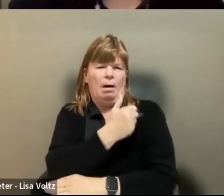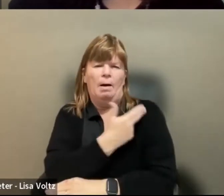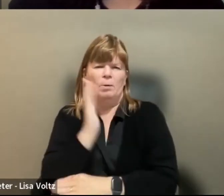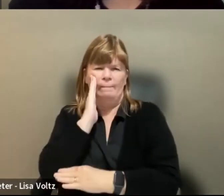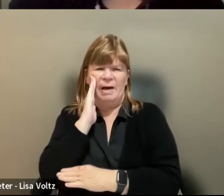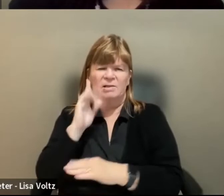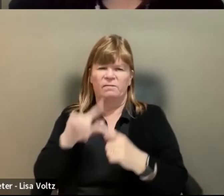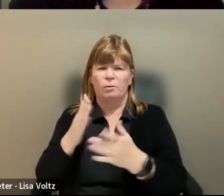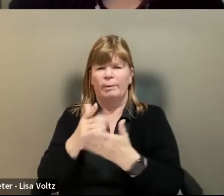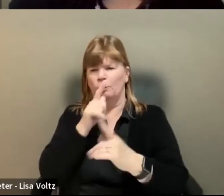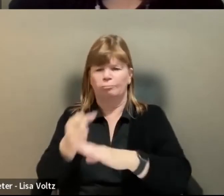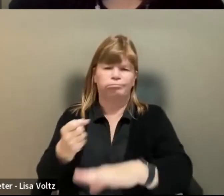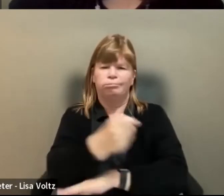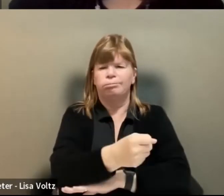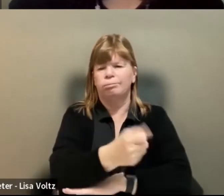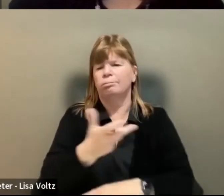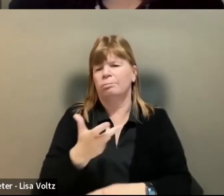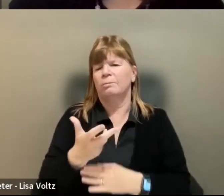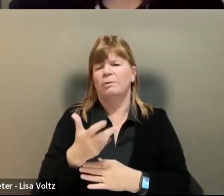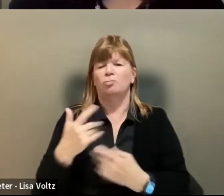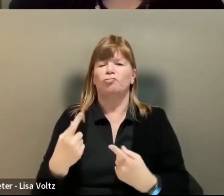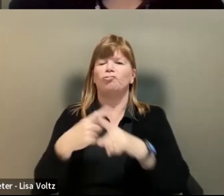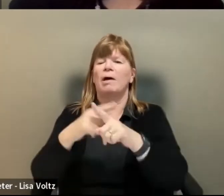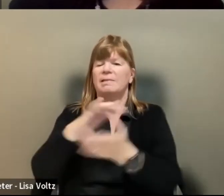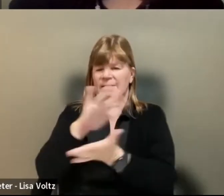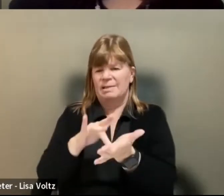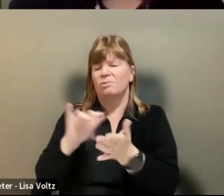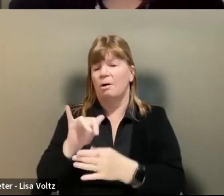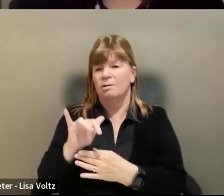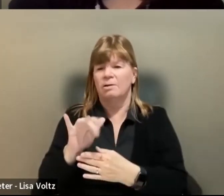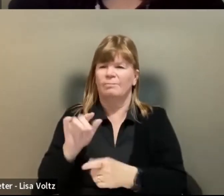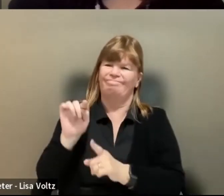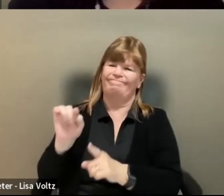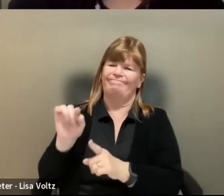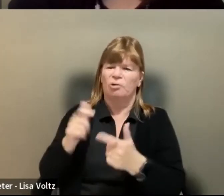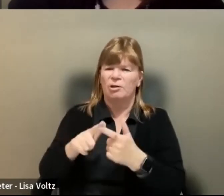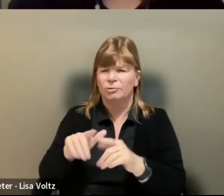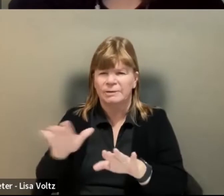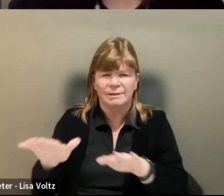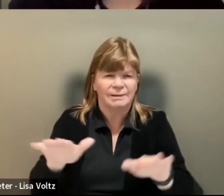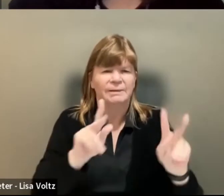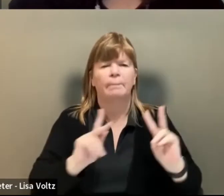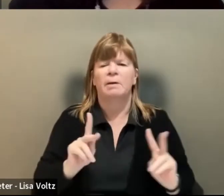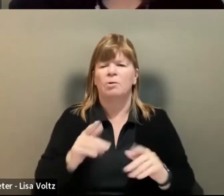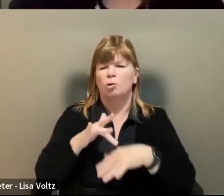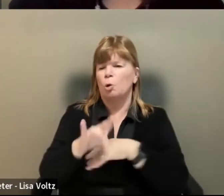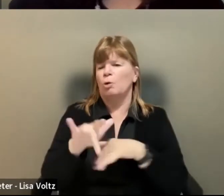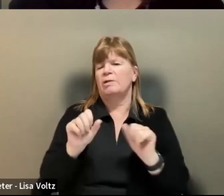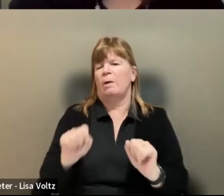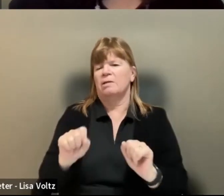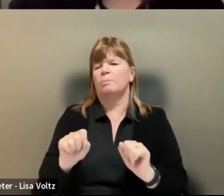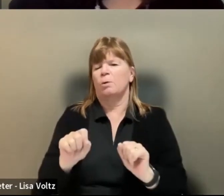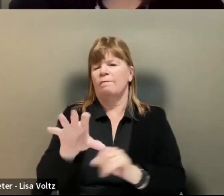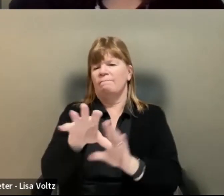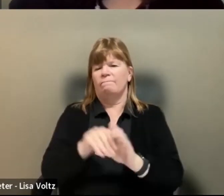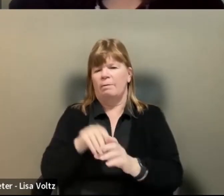And so the crisis centers are also a part of trying to get to people as early as you can so that they don't have to